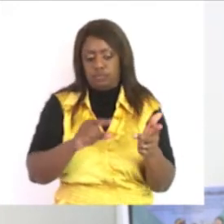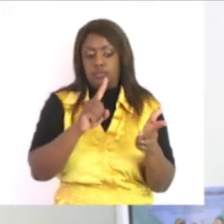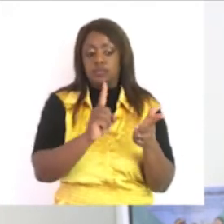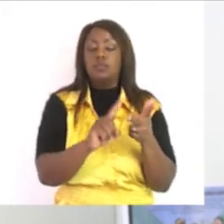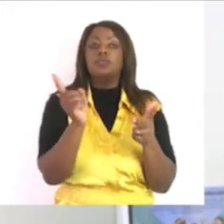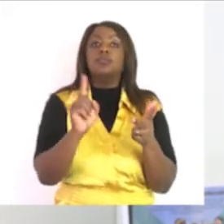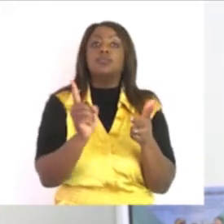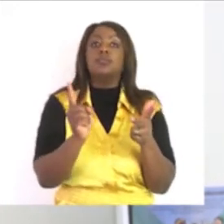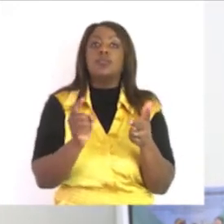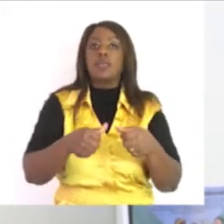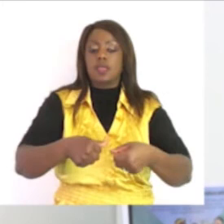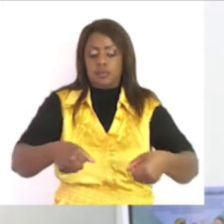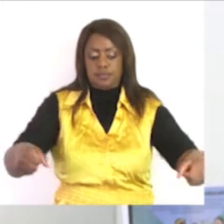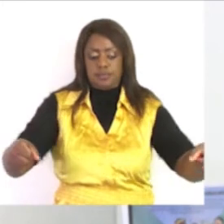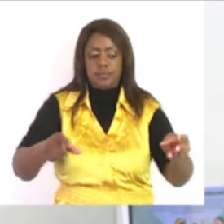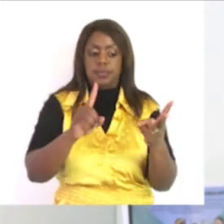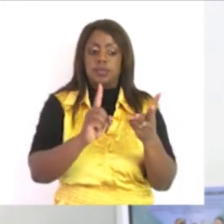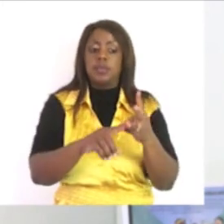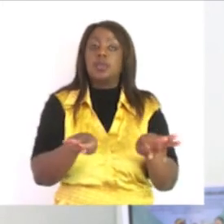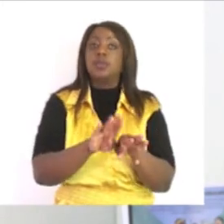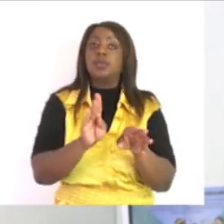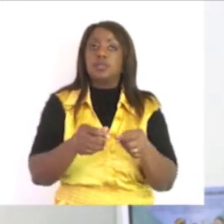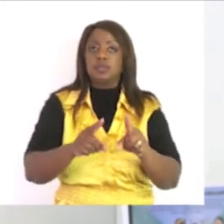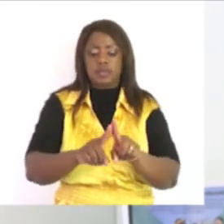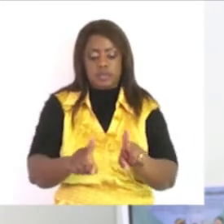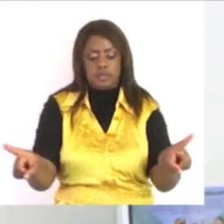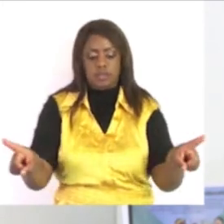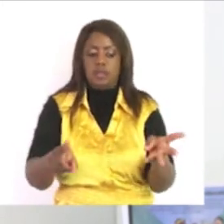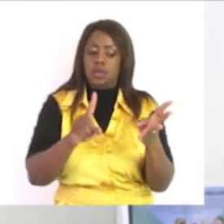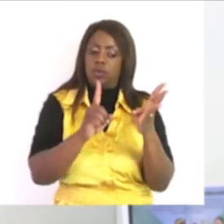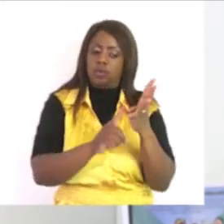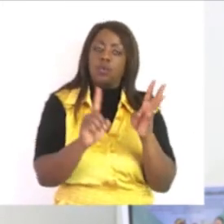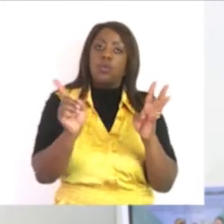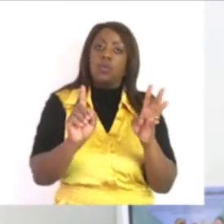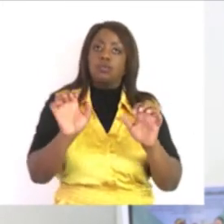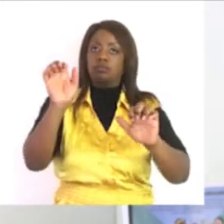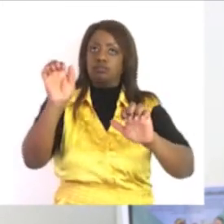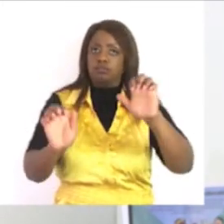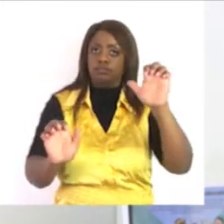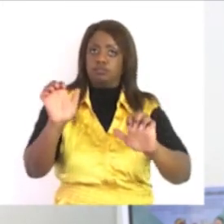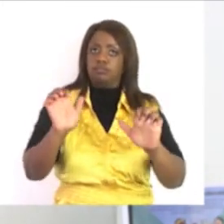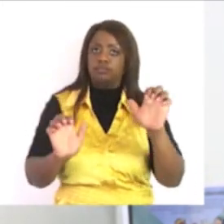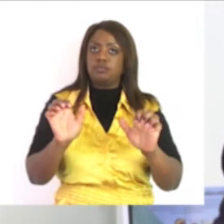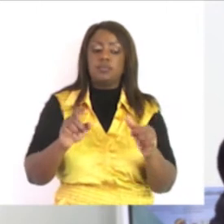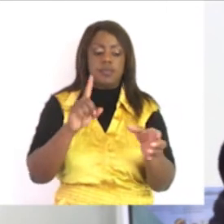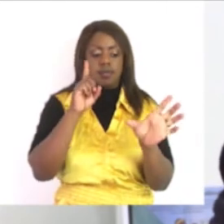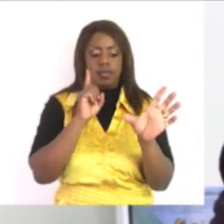taking the highest value minus the lowest value. And then you have to evaluate yourself